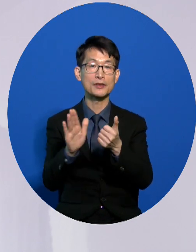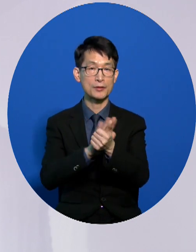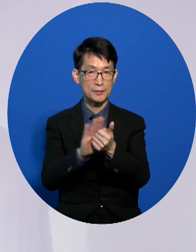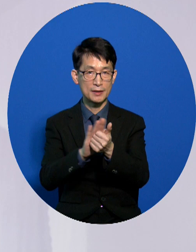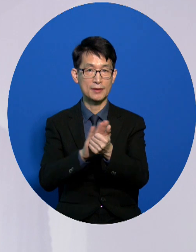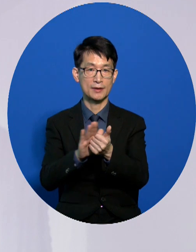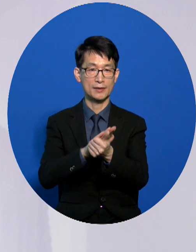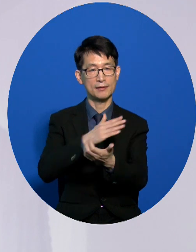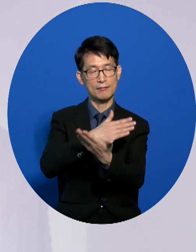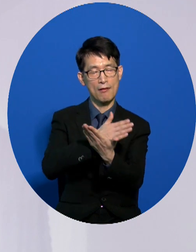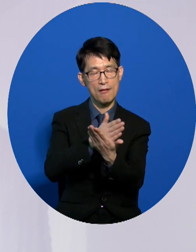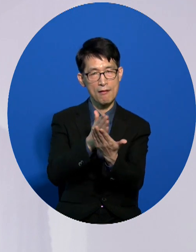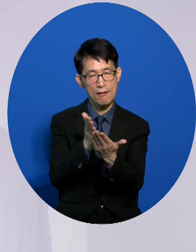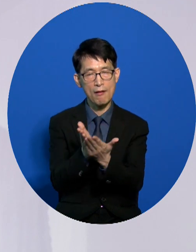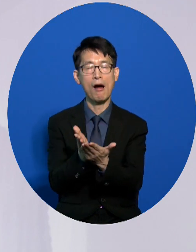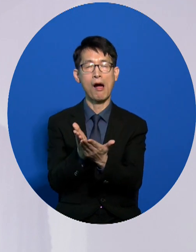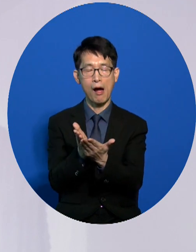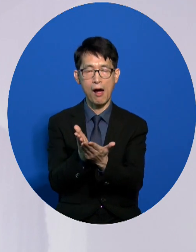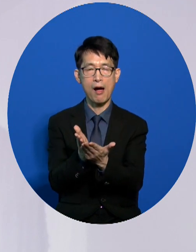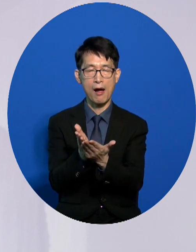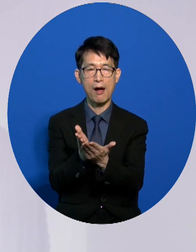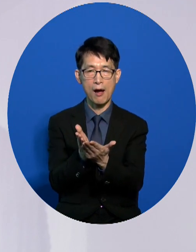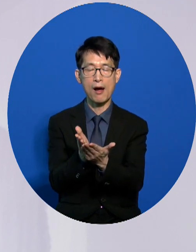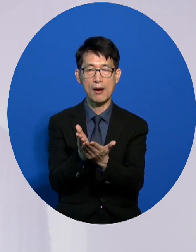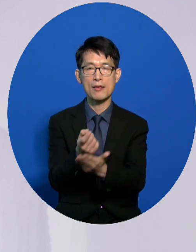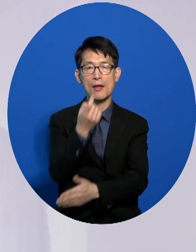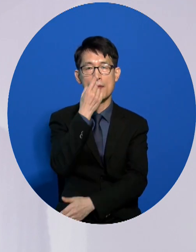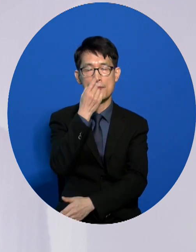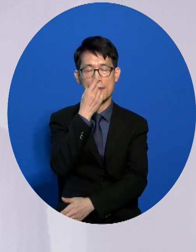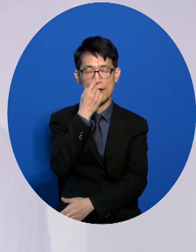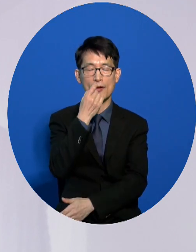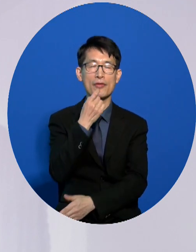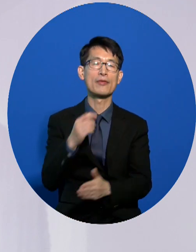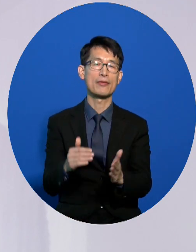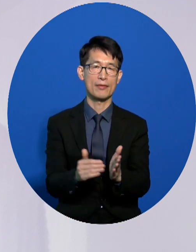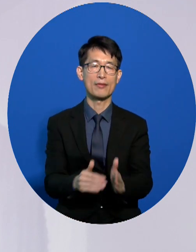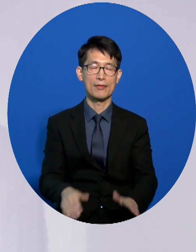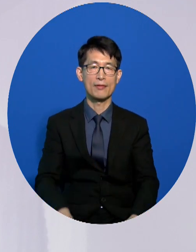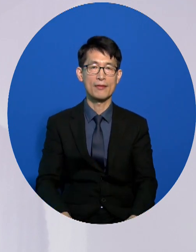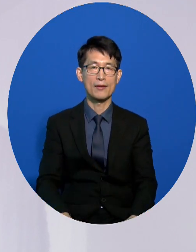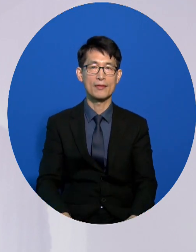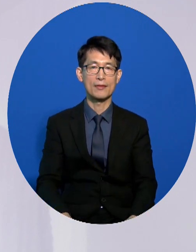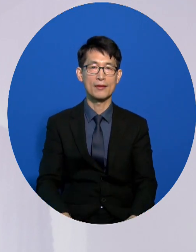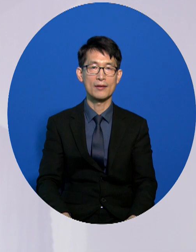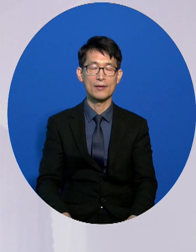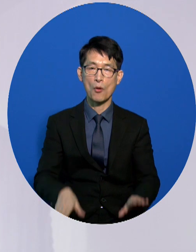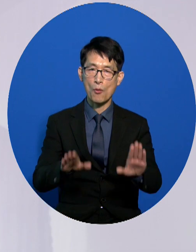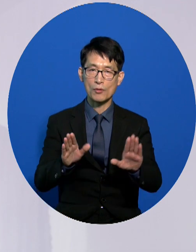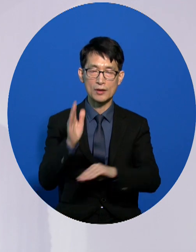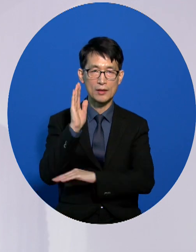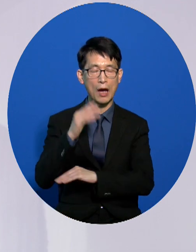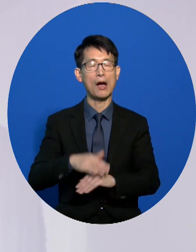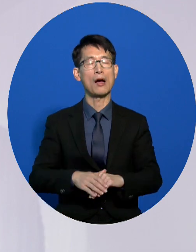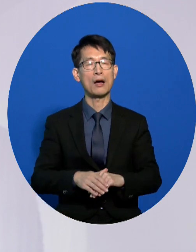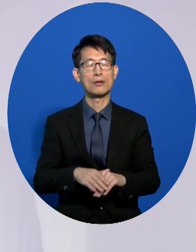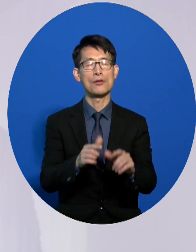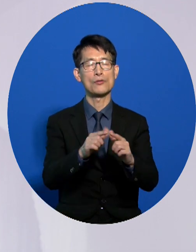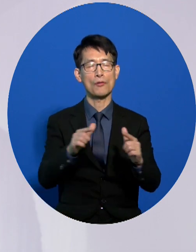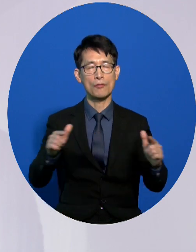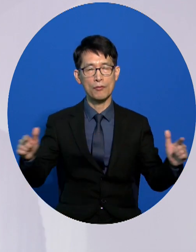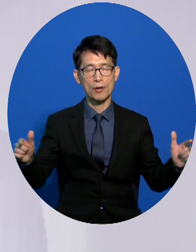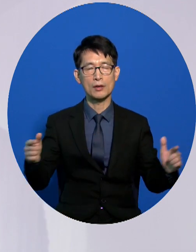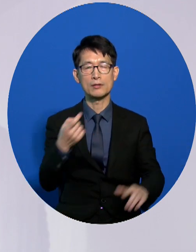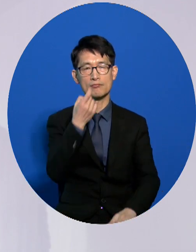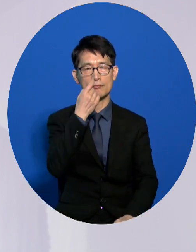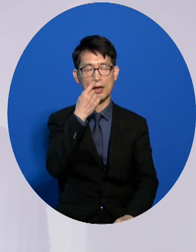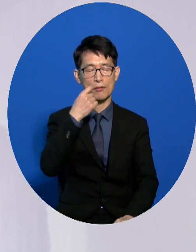different able texts and services that will allow the easing of the gap between the disabled and the able. And through this session, I was